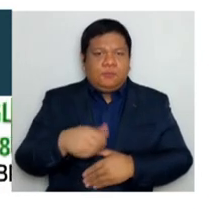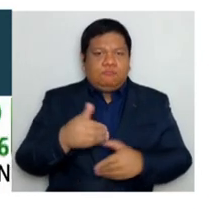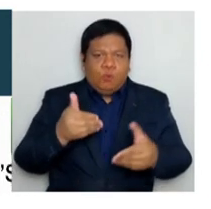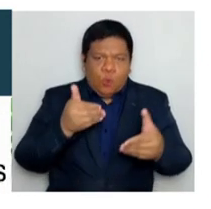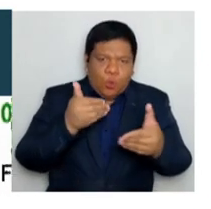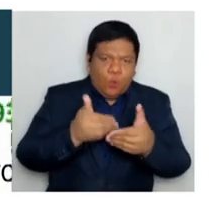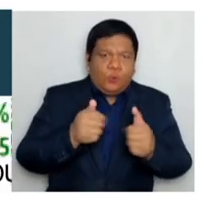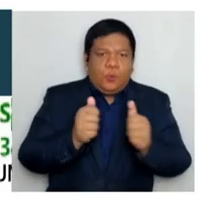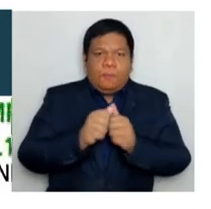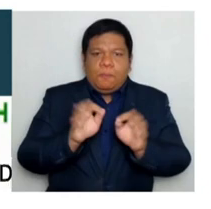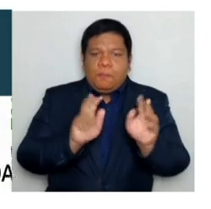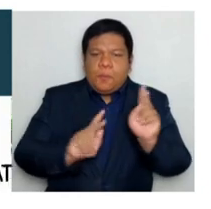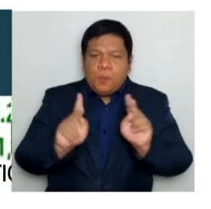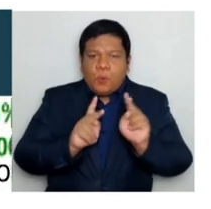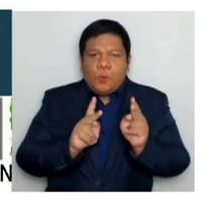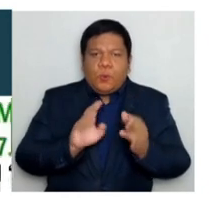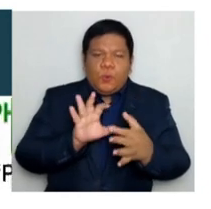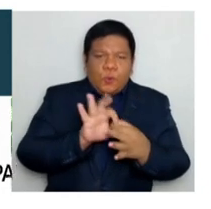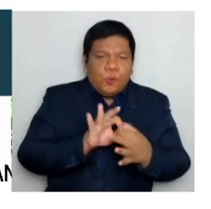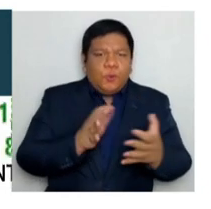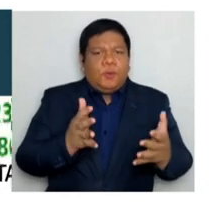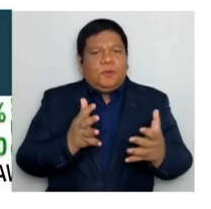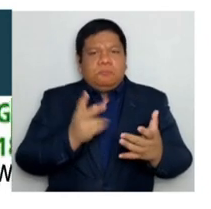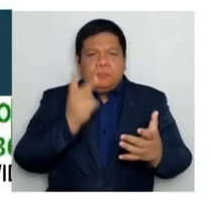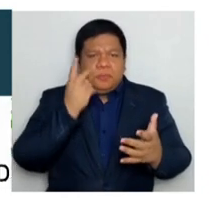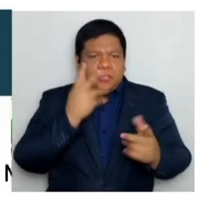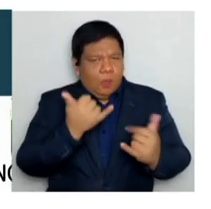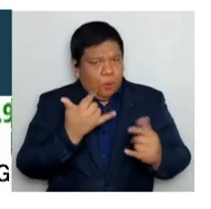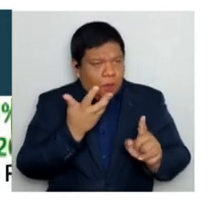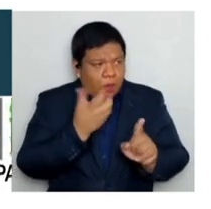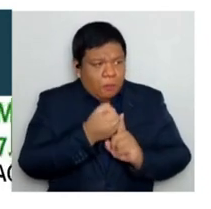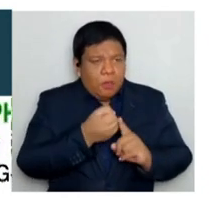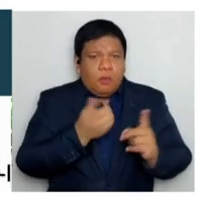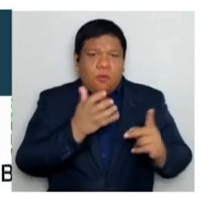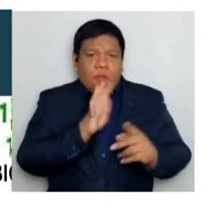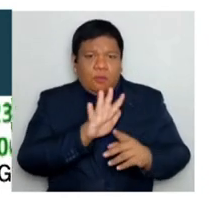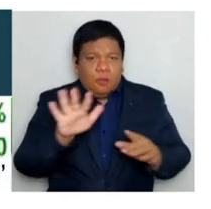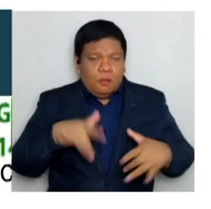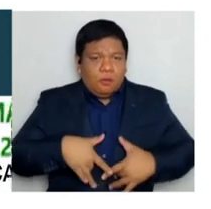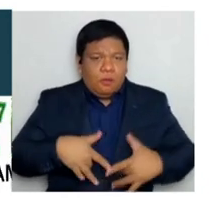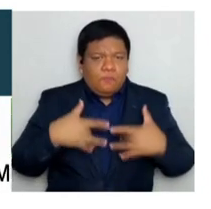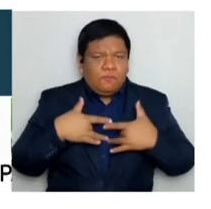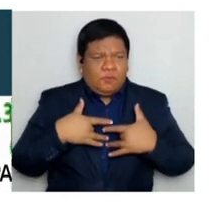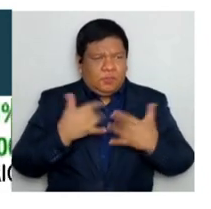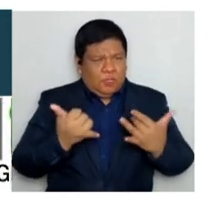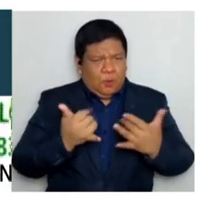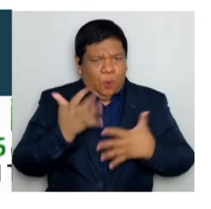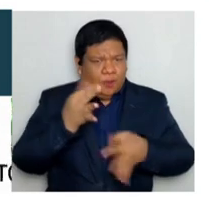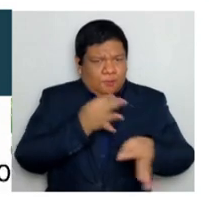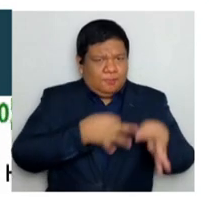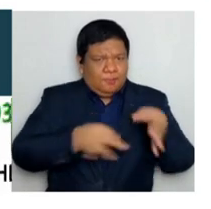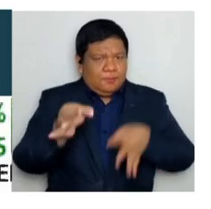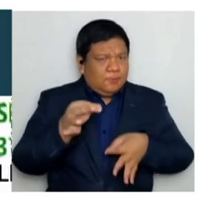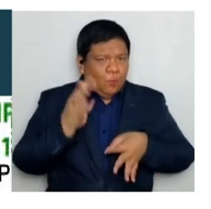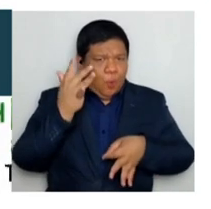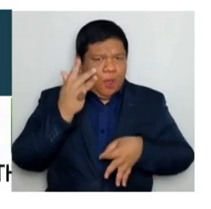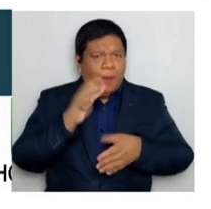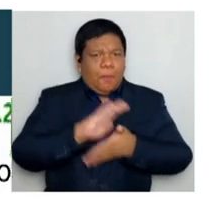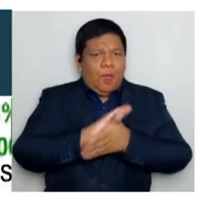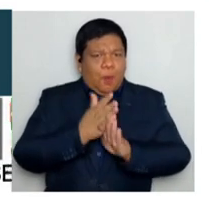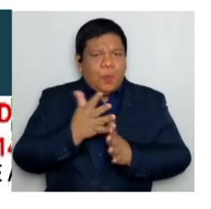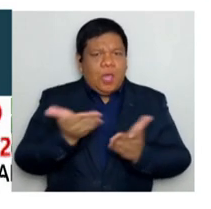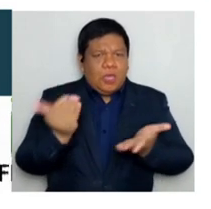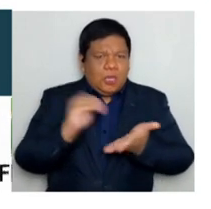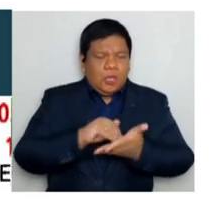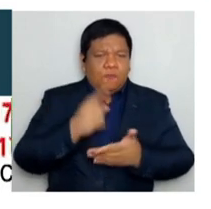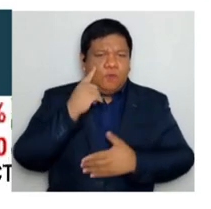people, seeing the impact on their lives. Why exchange that for another go